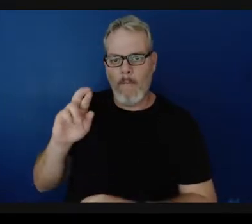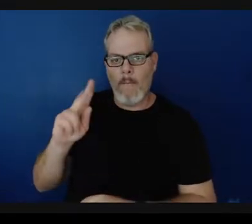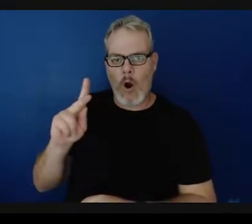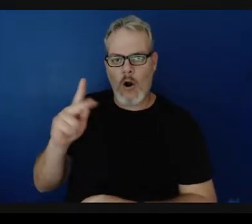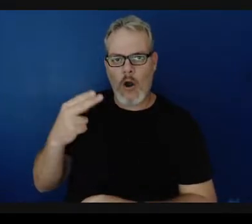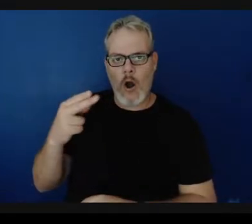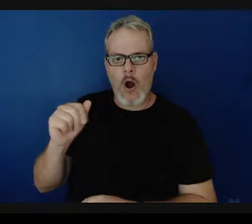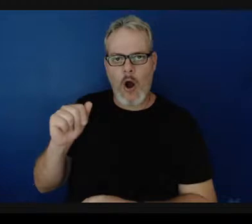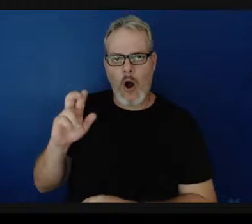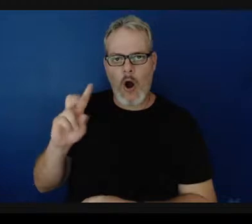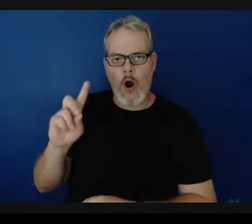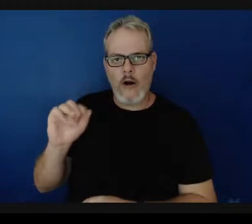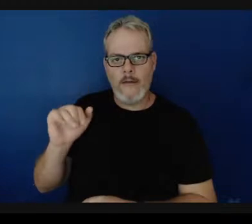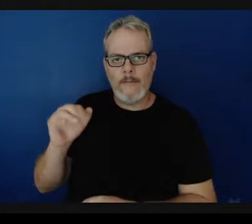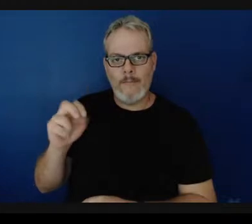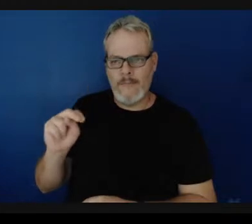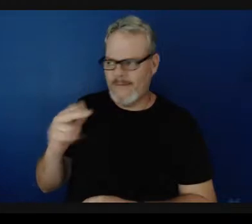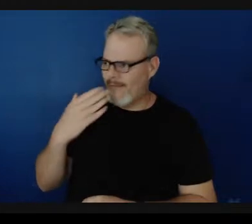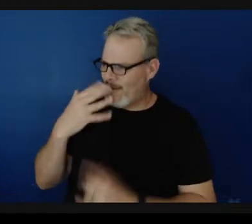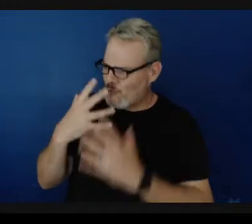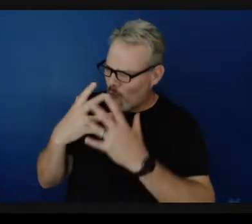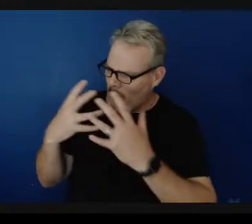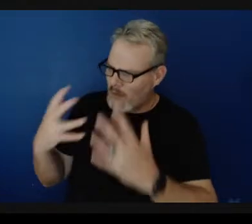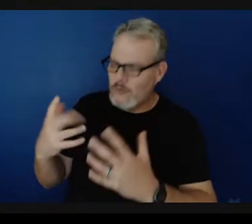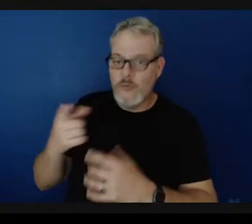can donate to us at